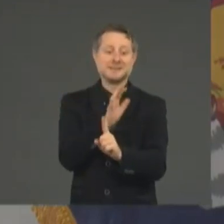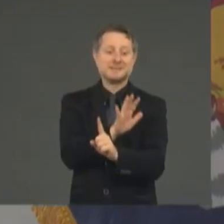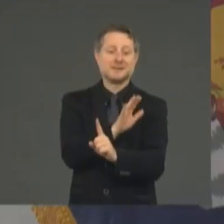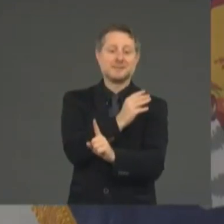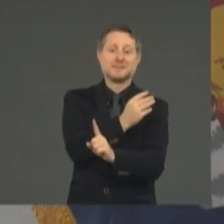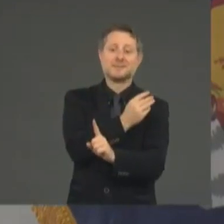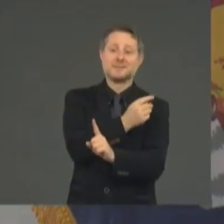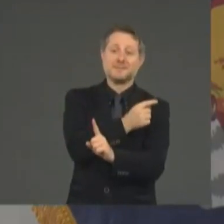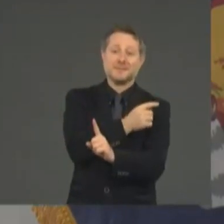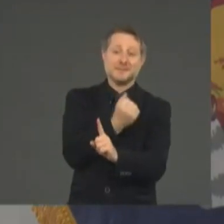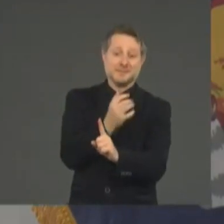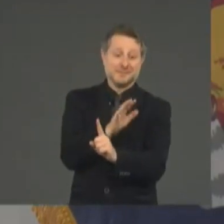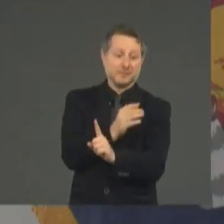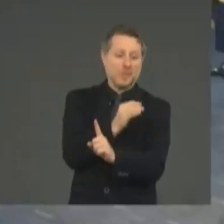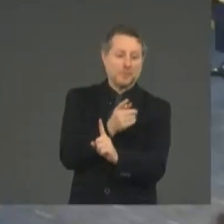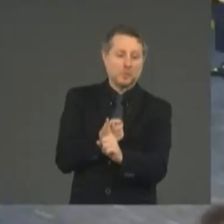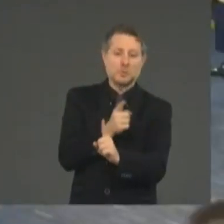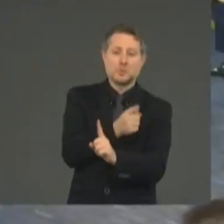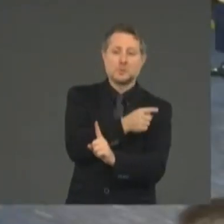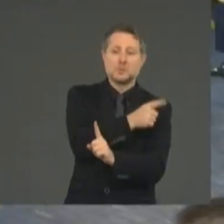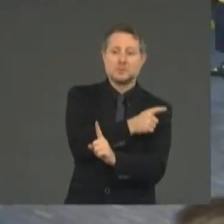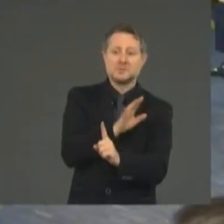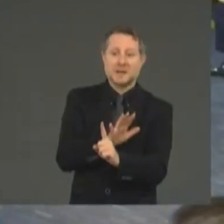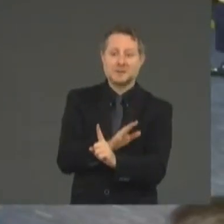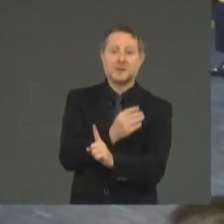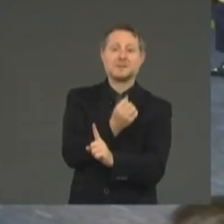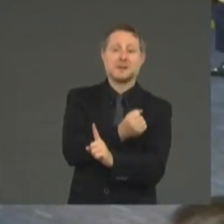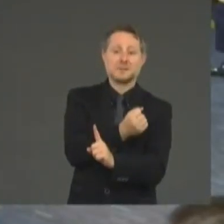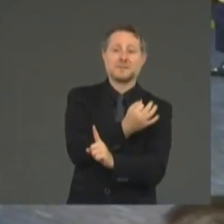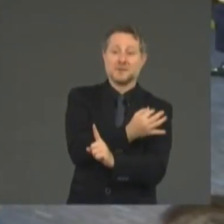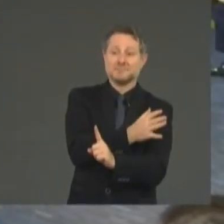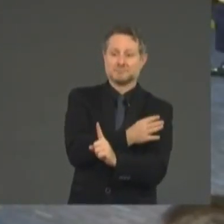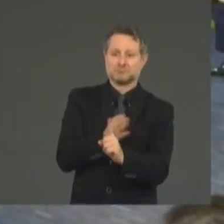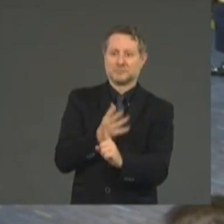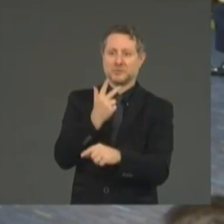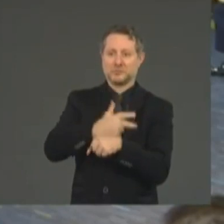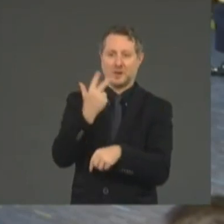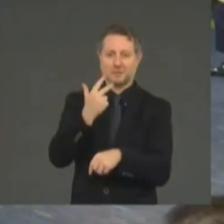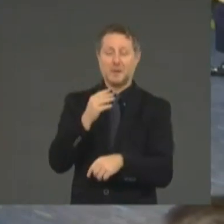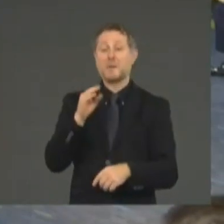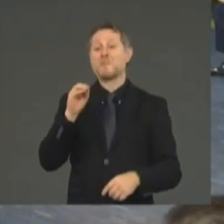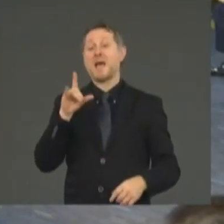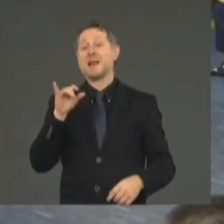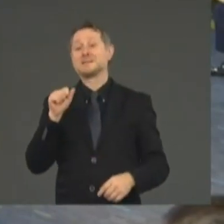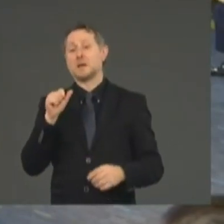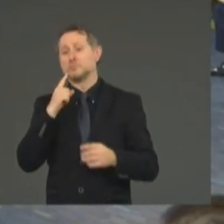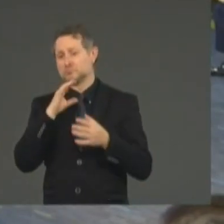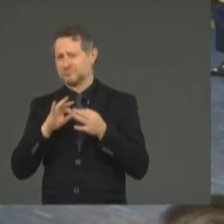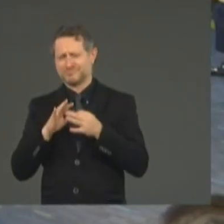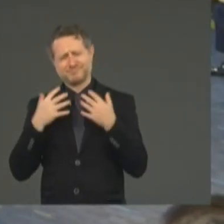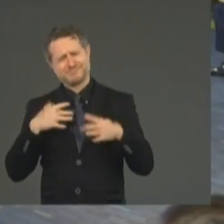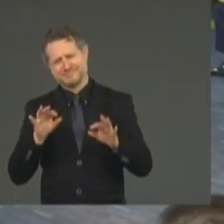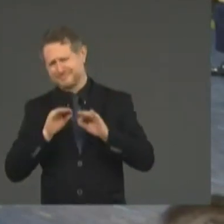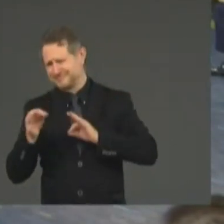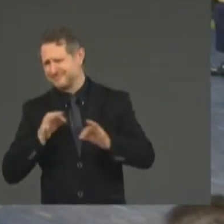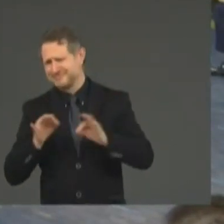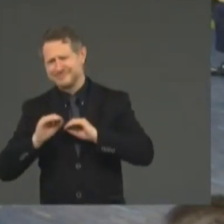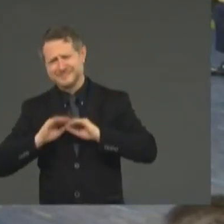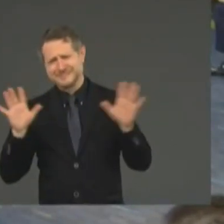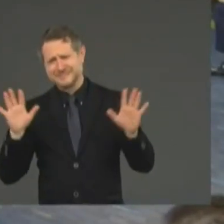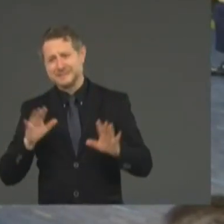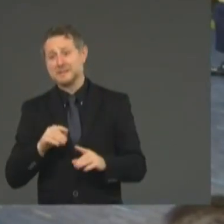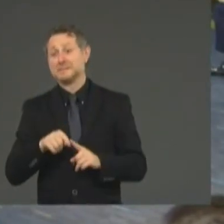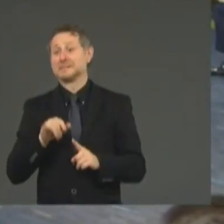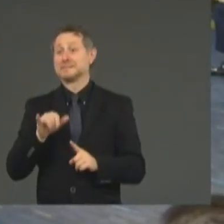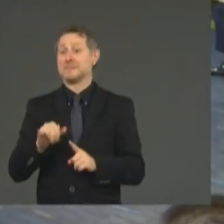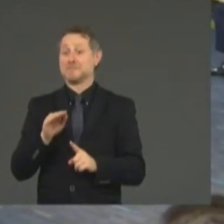rolling average. It's based on the last 3 days, and what we've been very clear on was that once we hit May 15th, as soon as a region